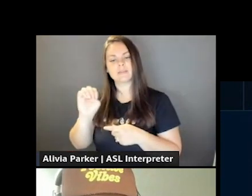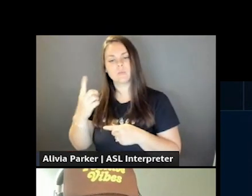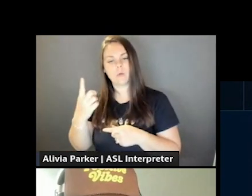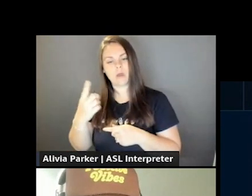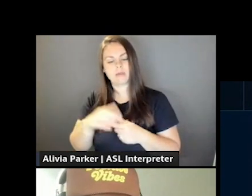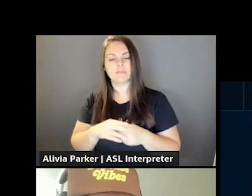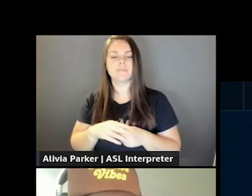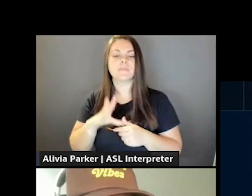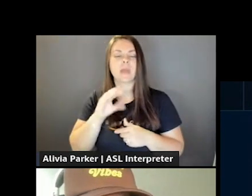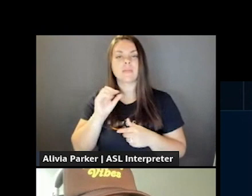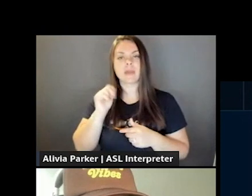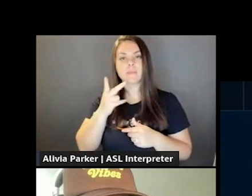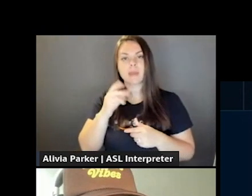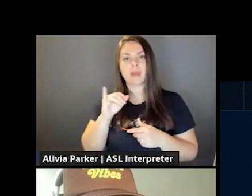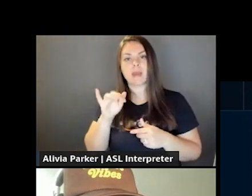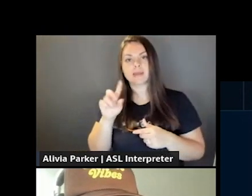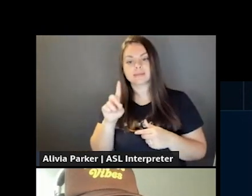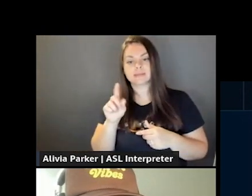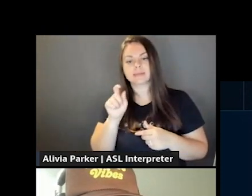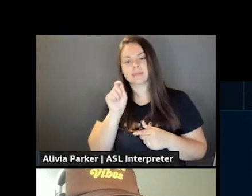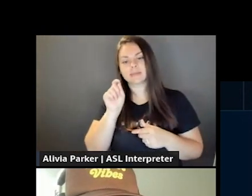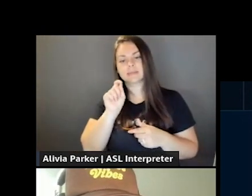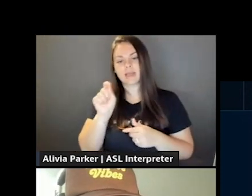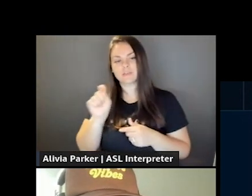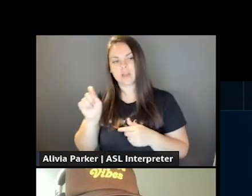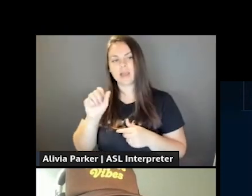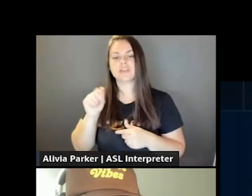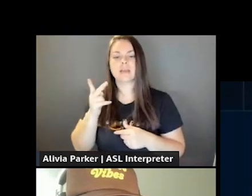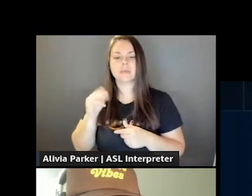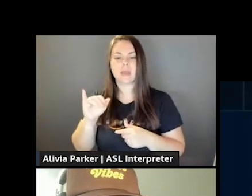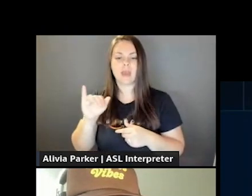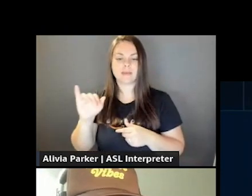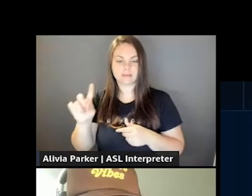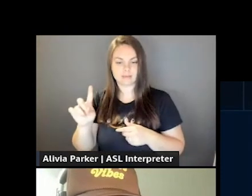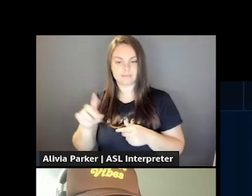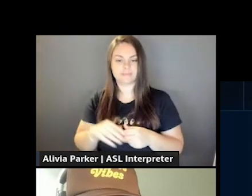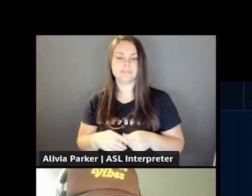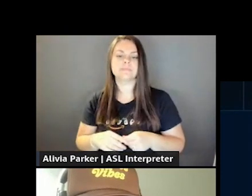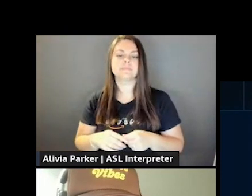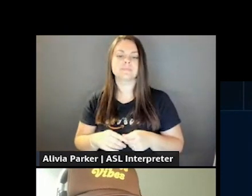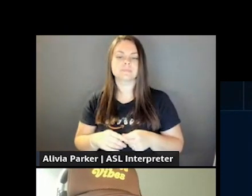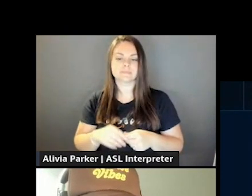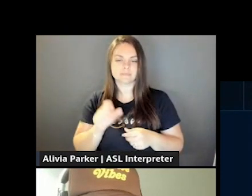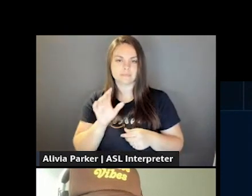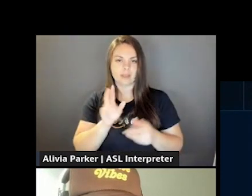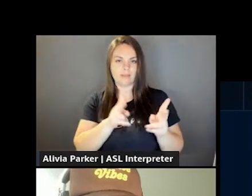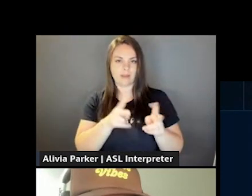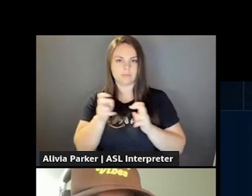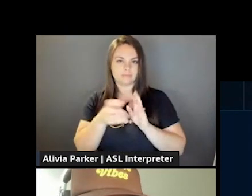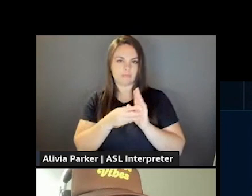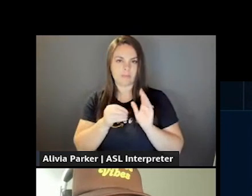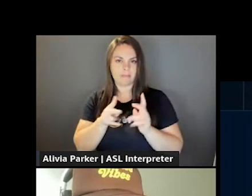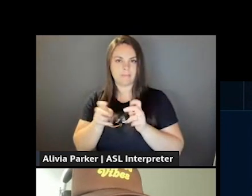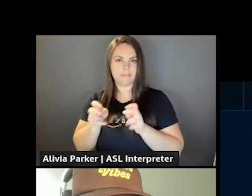ID is going to be -- API ID. And then I'll paste it in just like